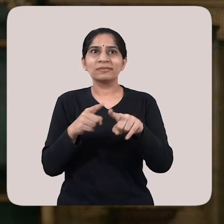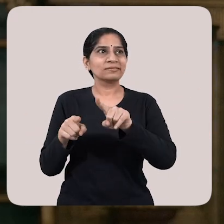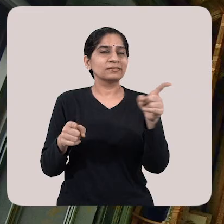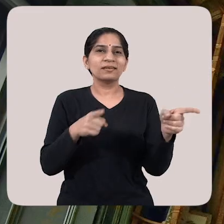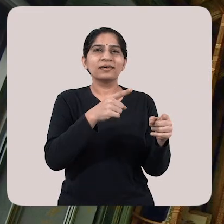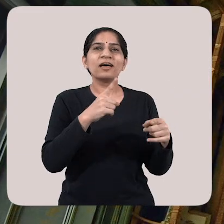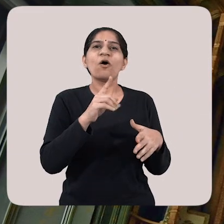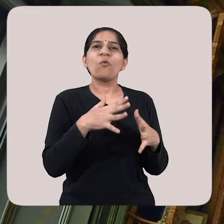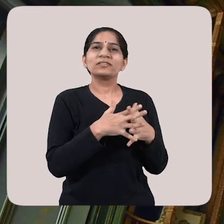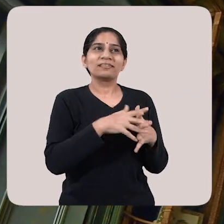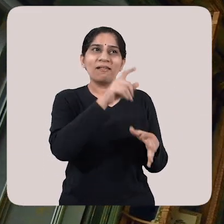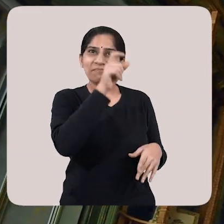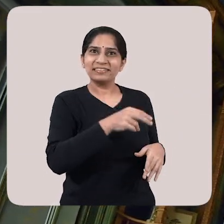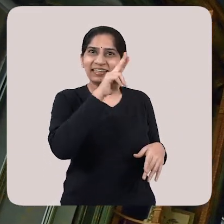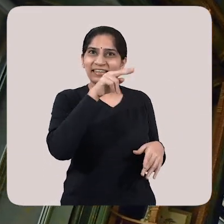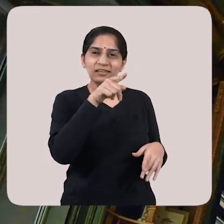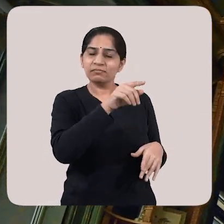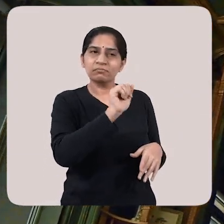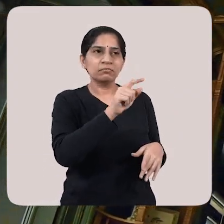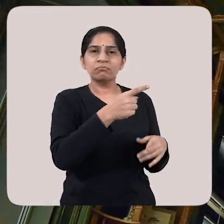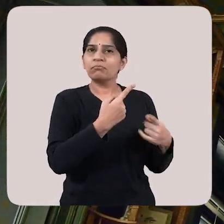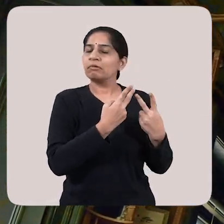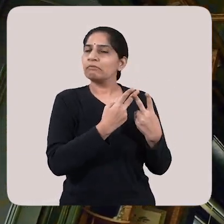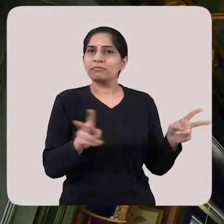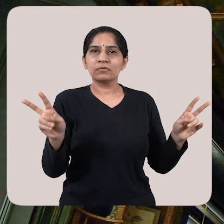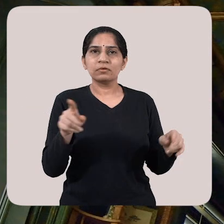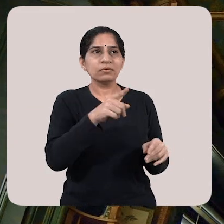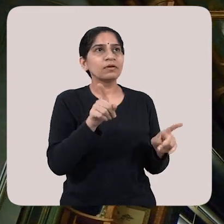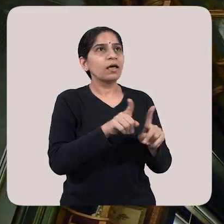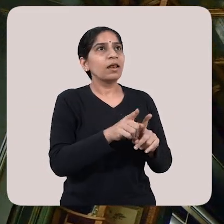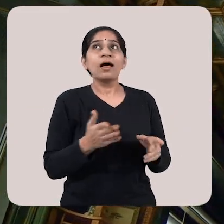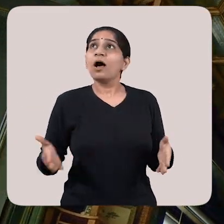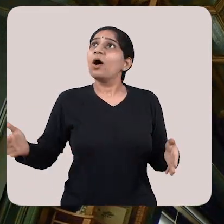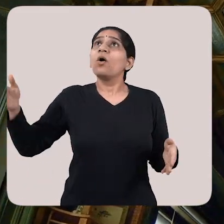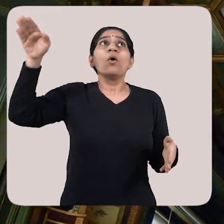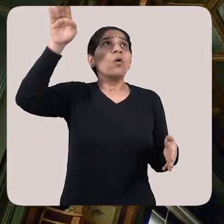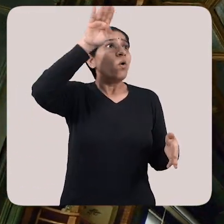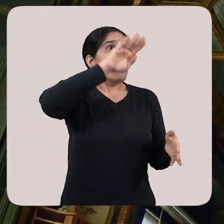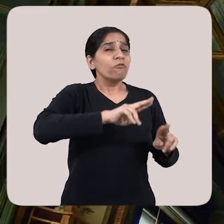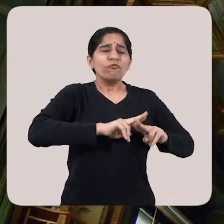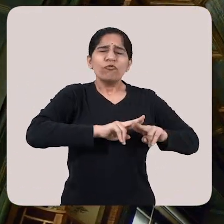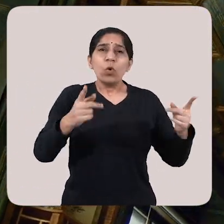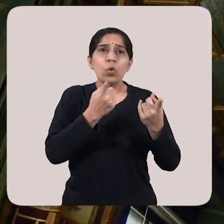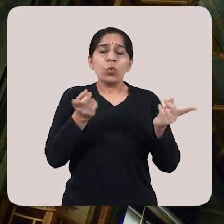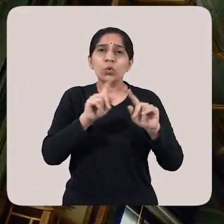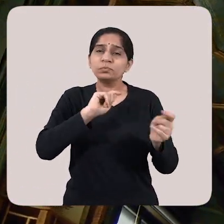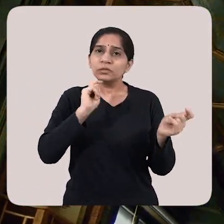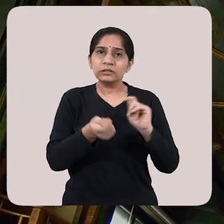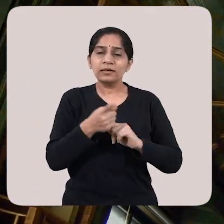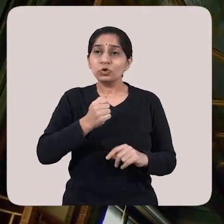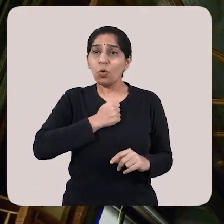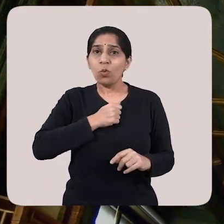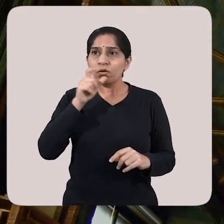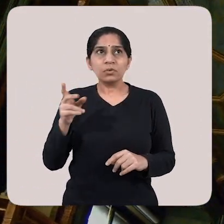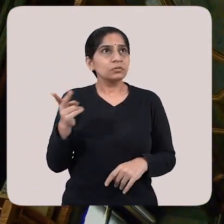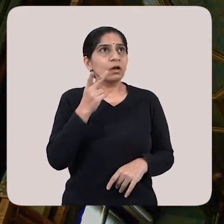opposite. Whistler's complete aesthetic overhaul of his patron's dining room was utterly unexpected for Leyland, who quarreled